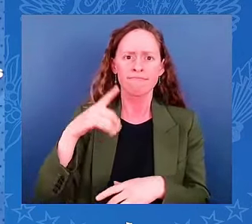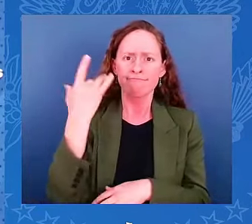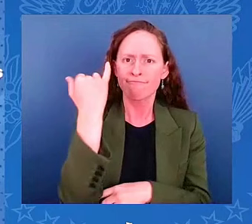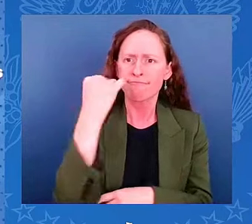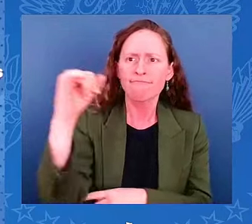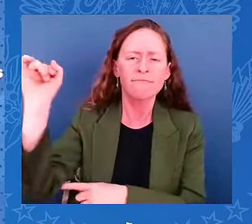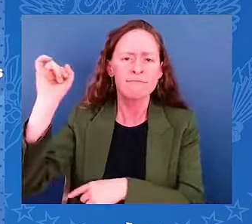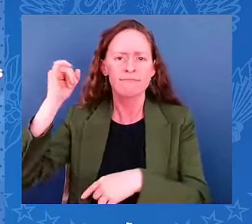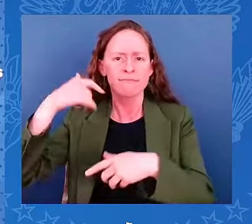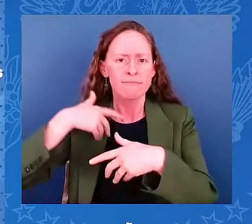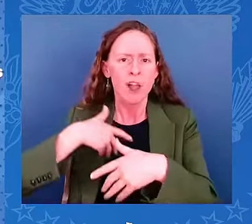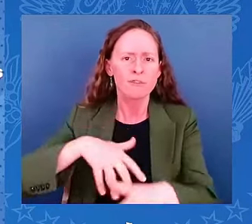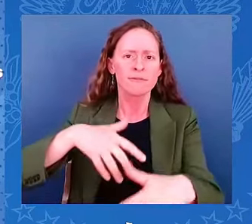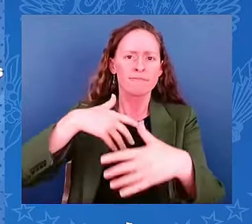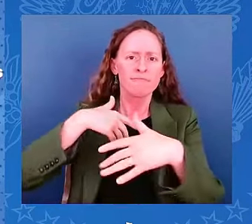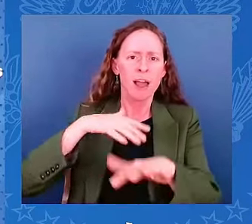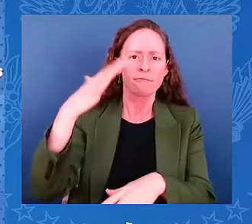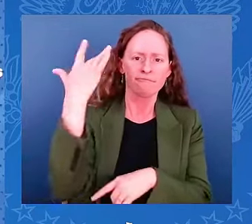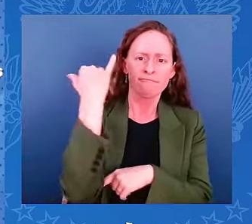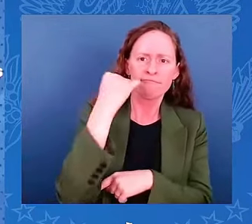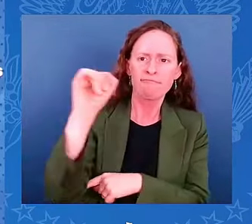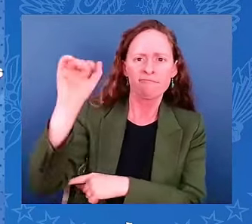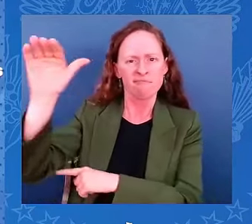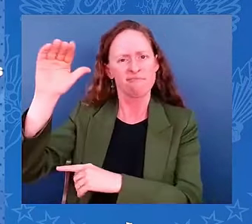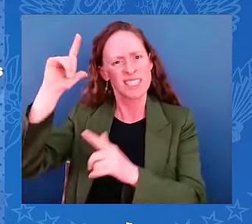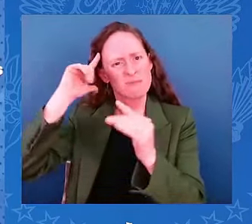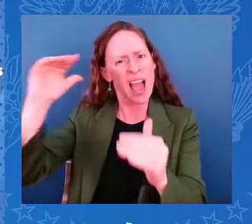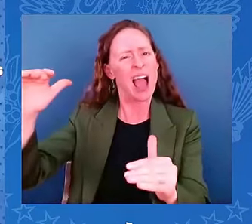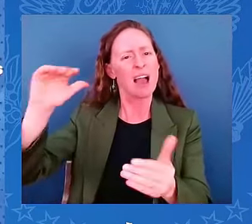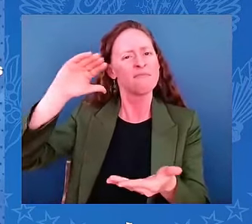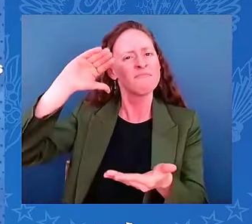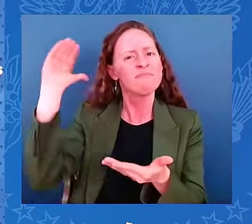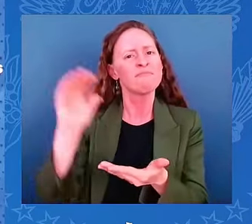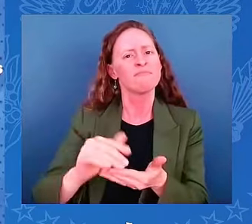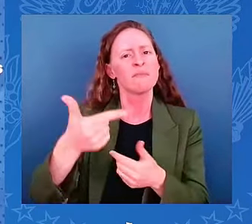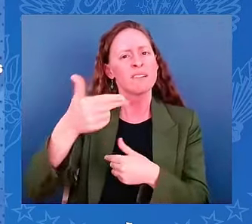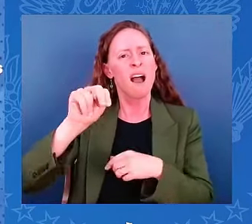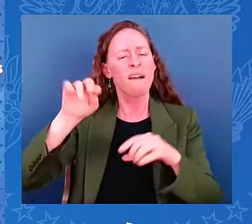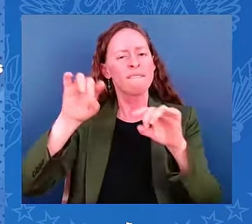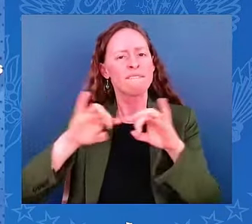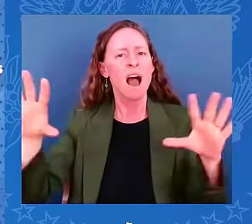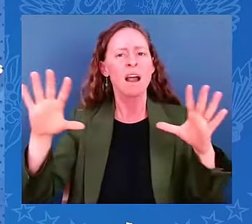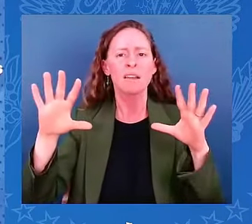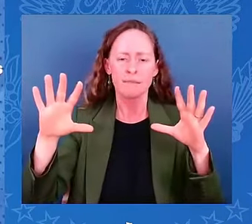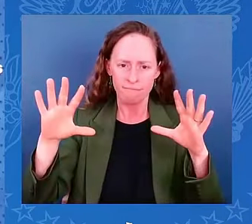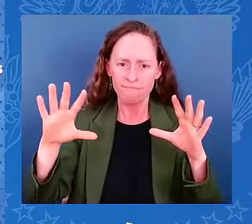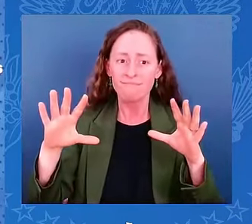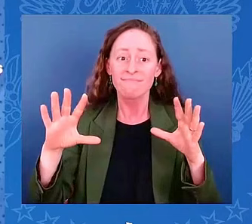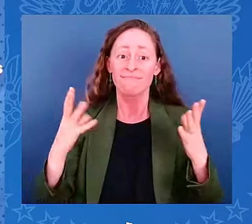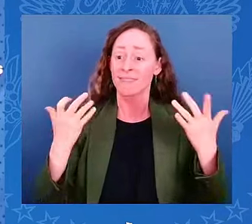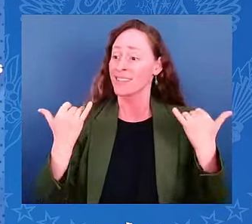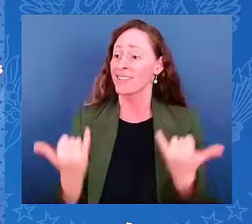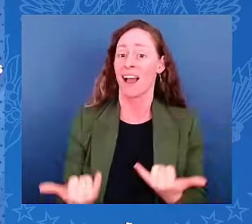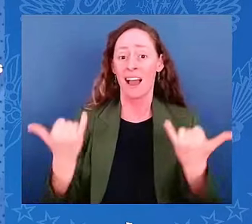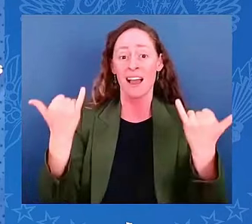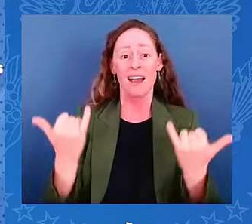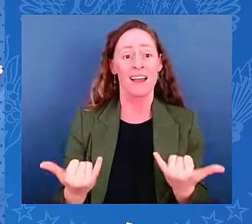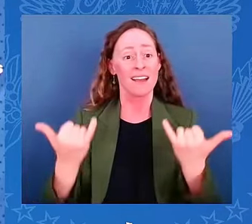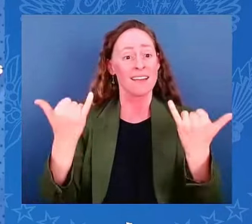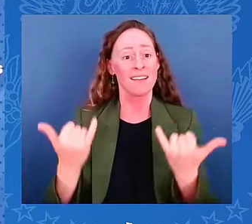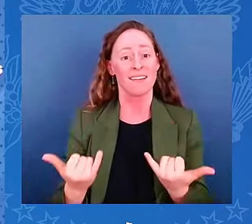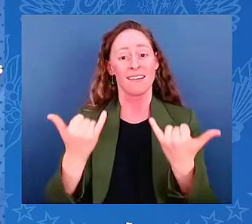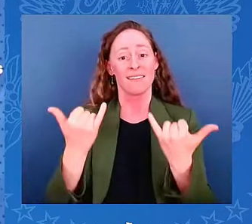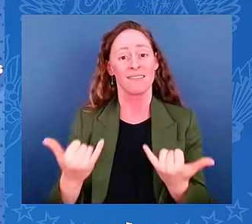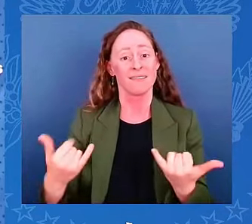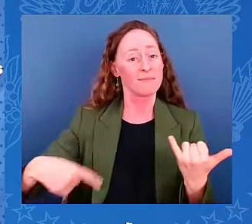From my perspective, today is about celebrating you. You're the reason I'm so optimistic about the future of our country, and I mean